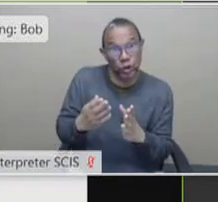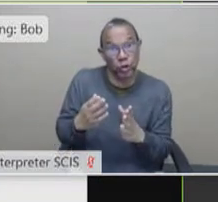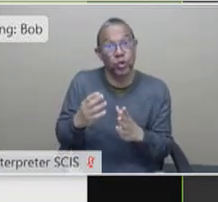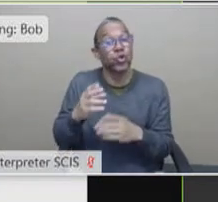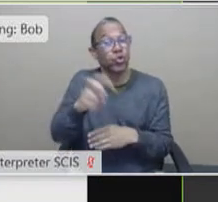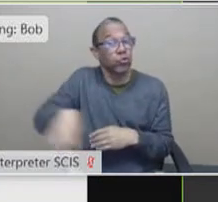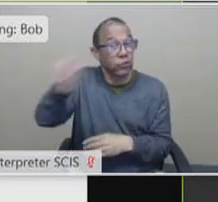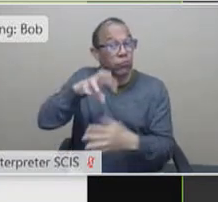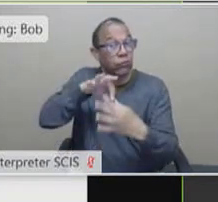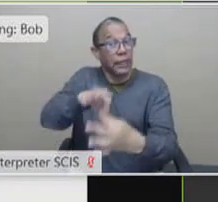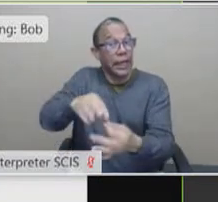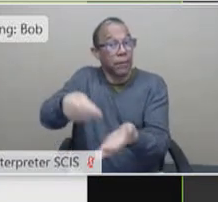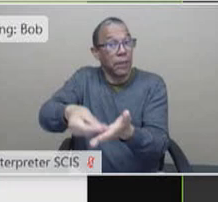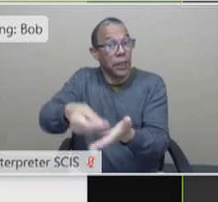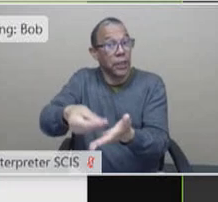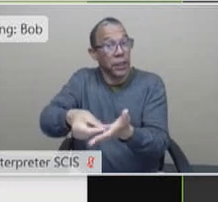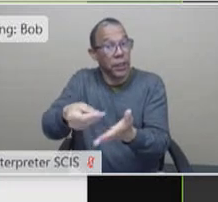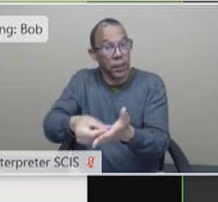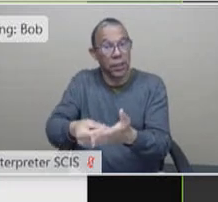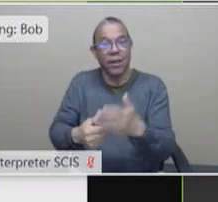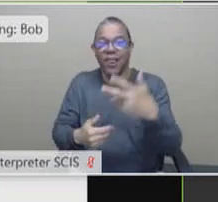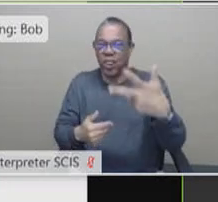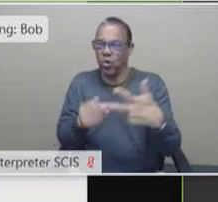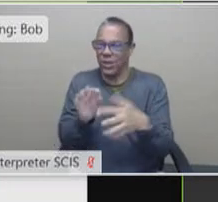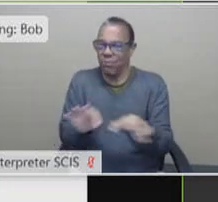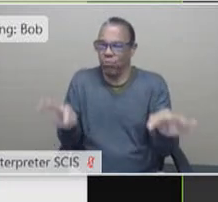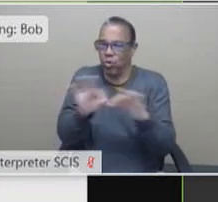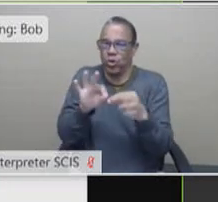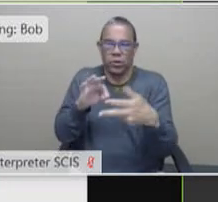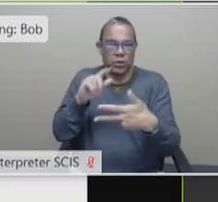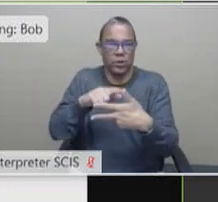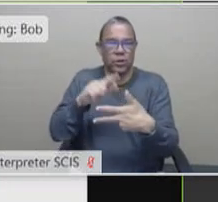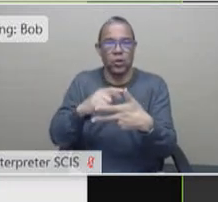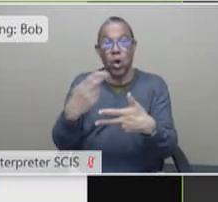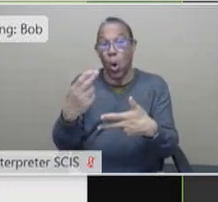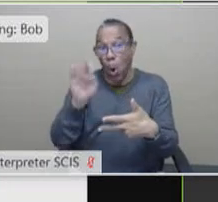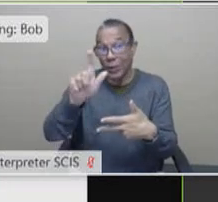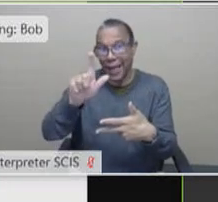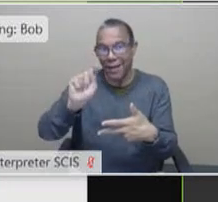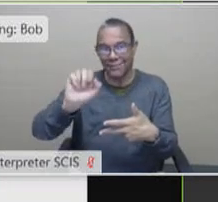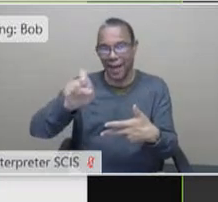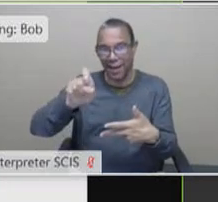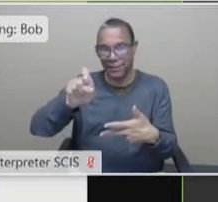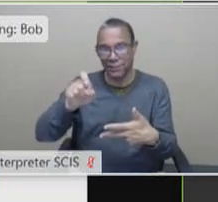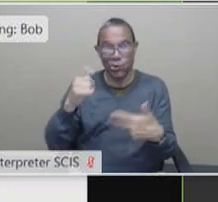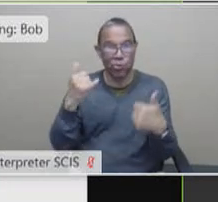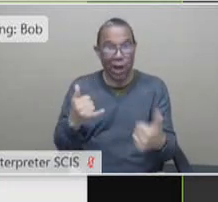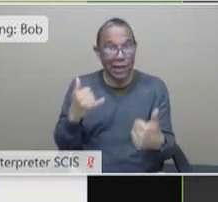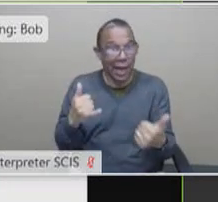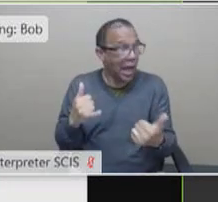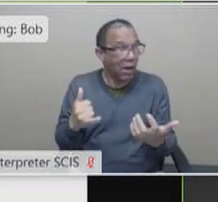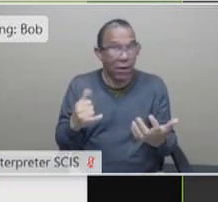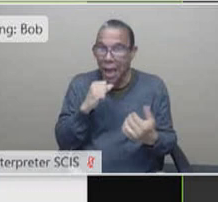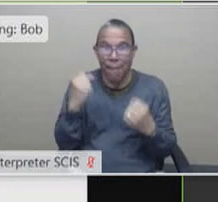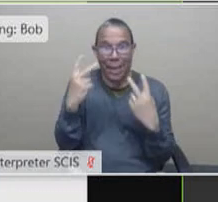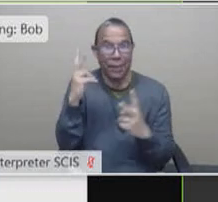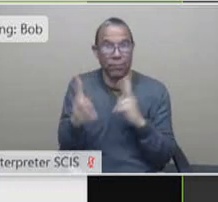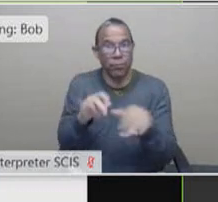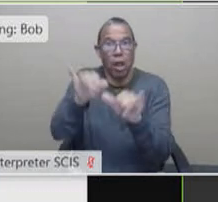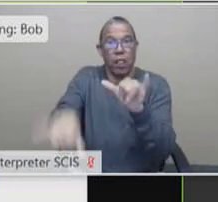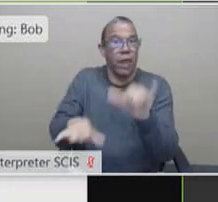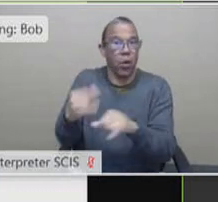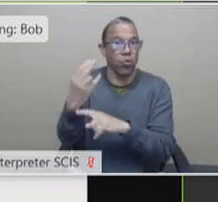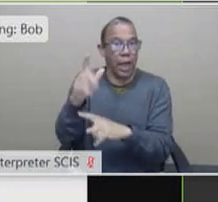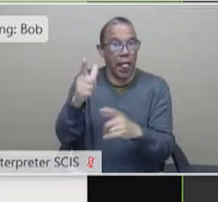So the three key ones are hotel tax. At this point, we have very little occupancy at our city hotels, so we're